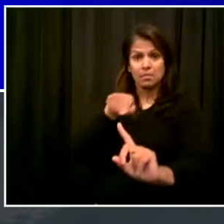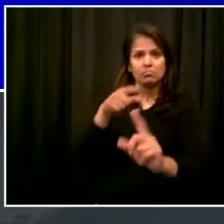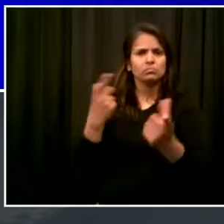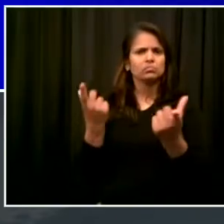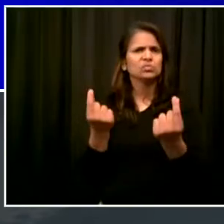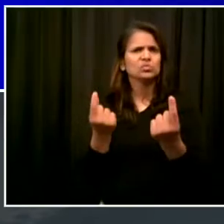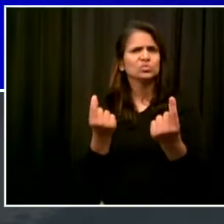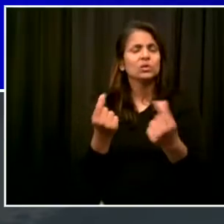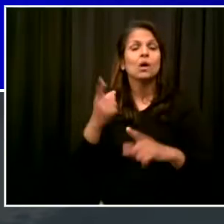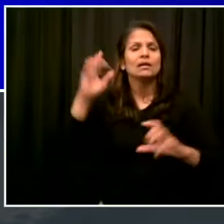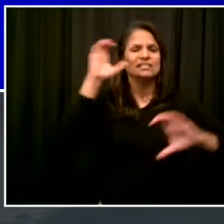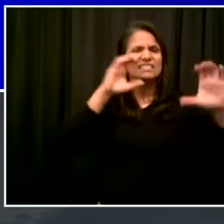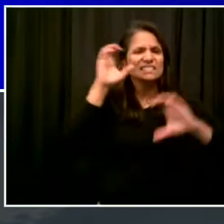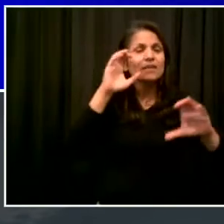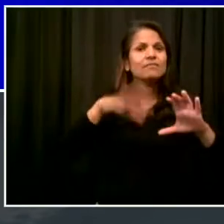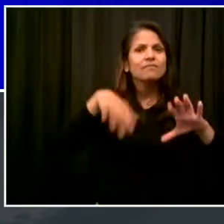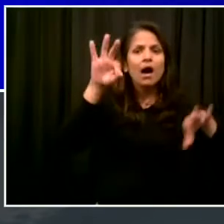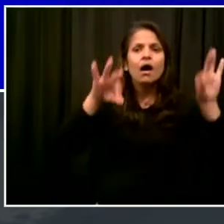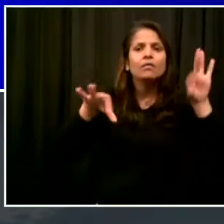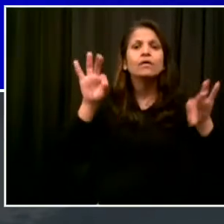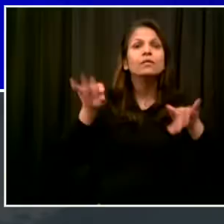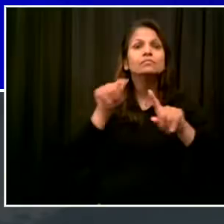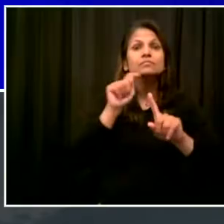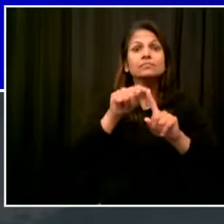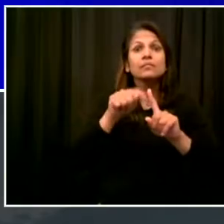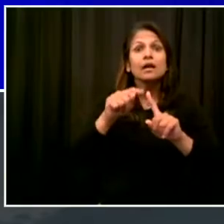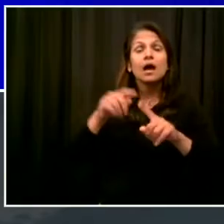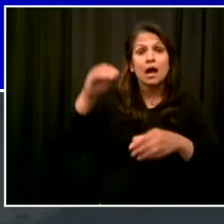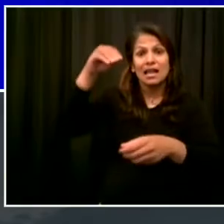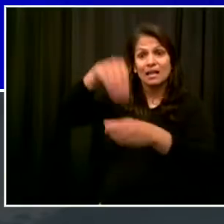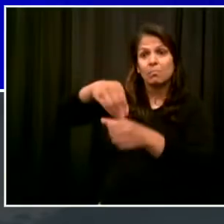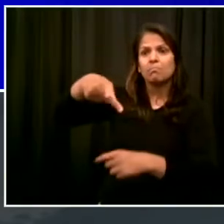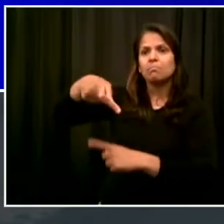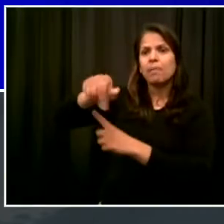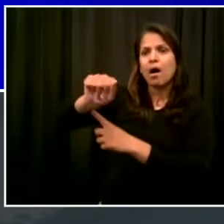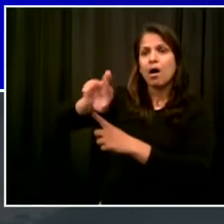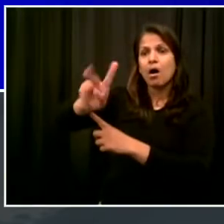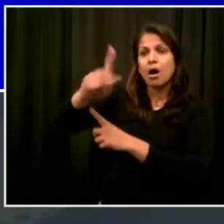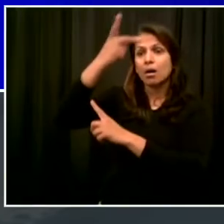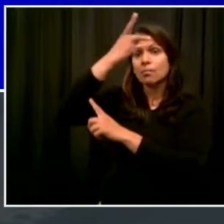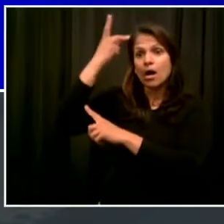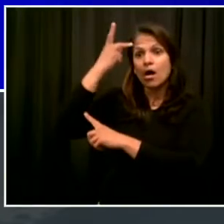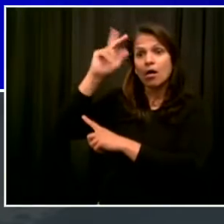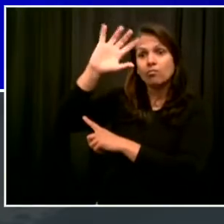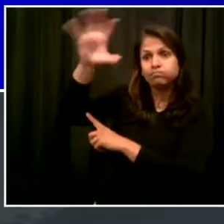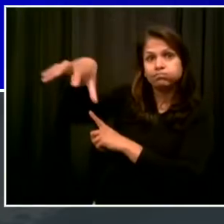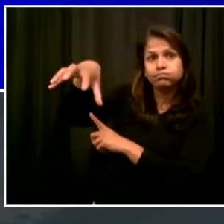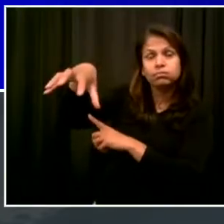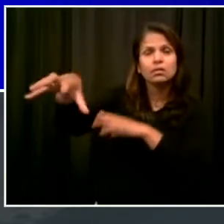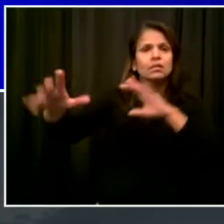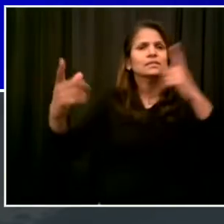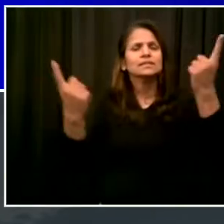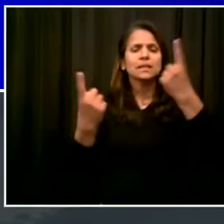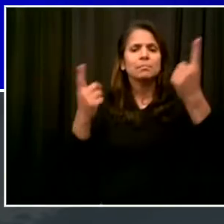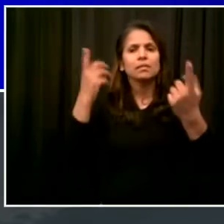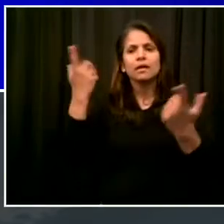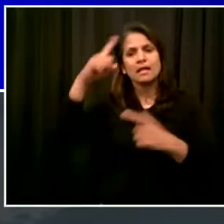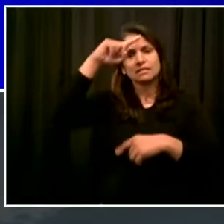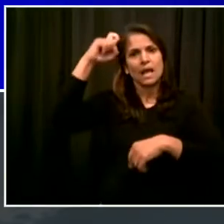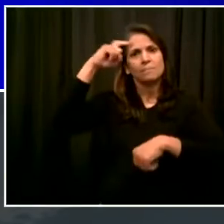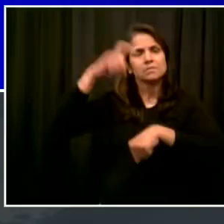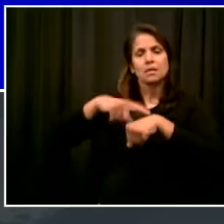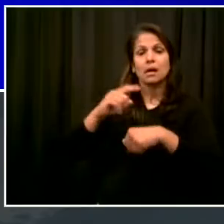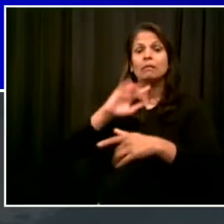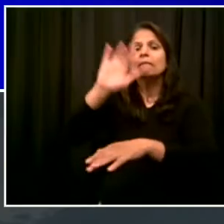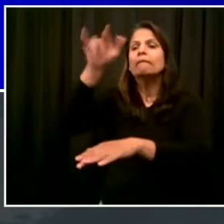so they can come back and provide support to kids. We're going to be doing that literally in the next few days to get them up